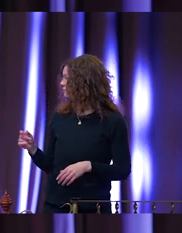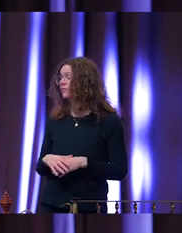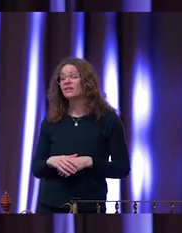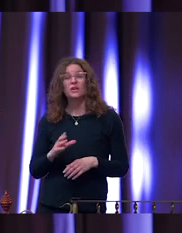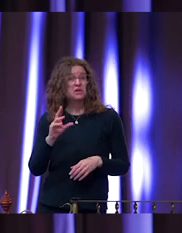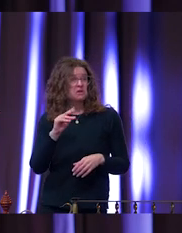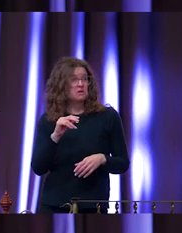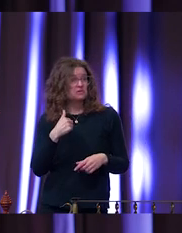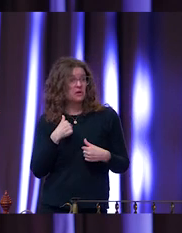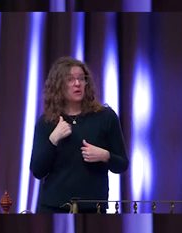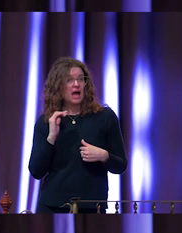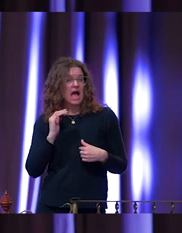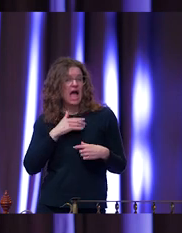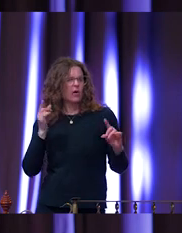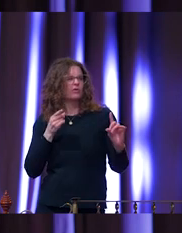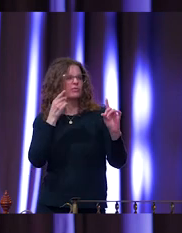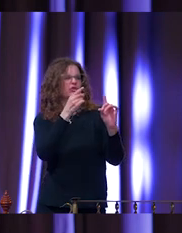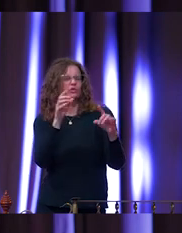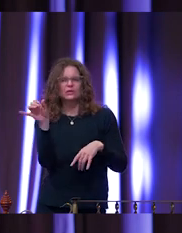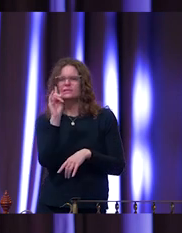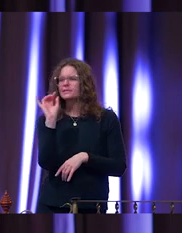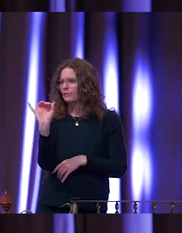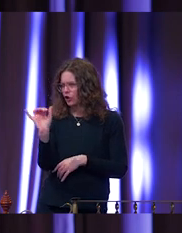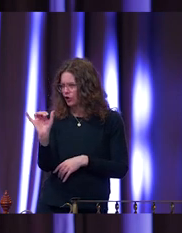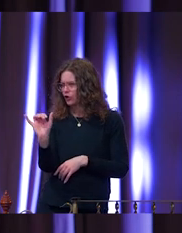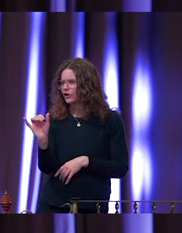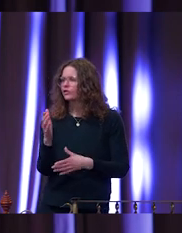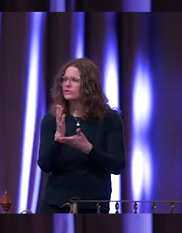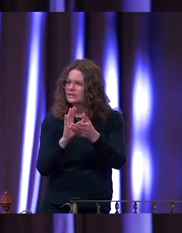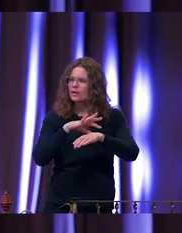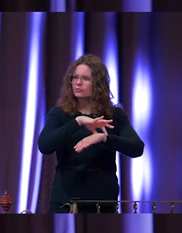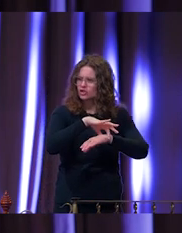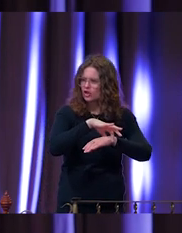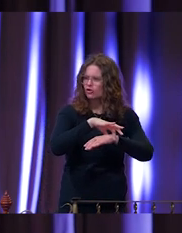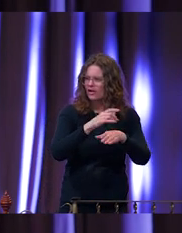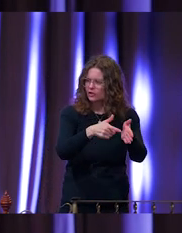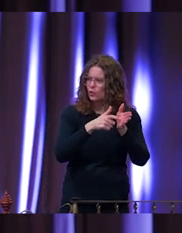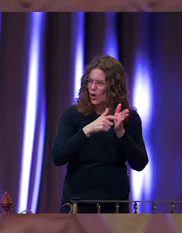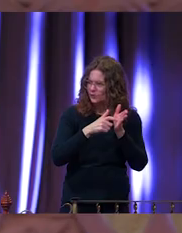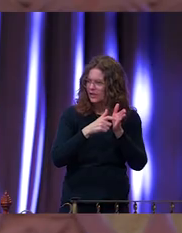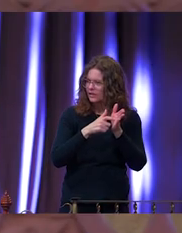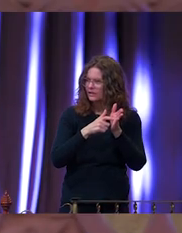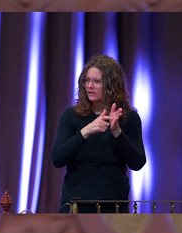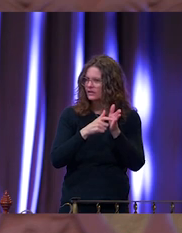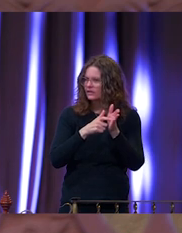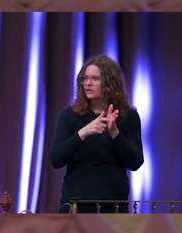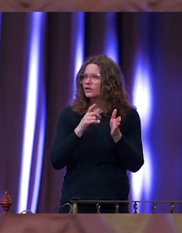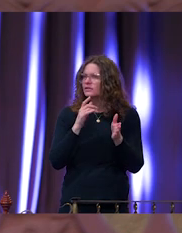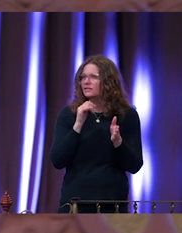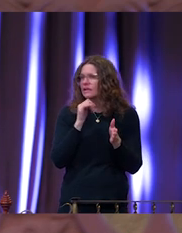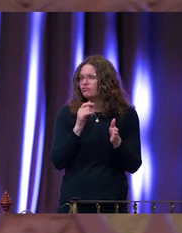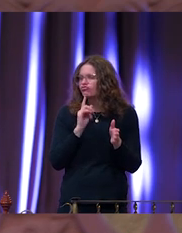No, I think our approach to it is probably similar. When there is this sort of geographic requirement, then it does require